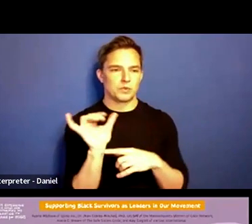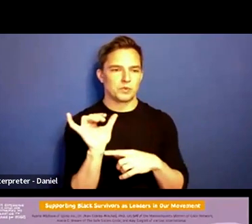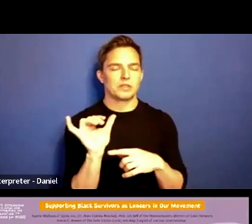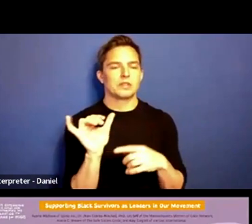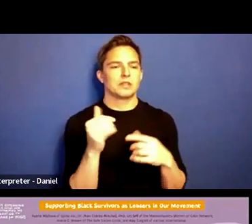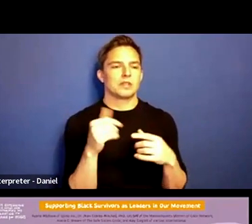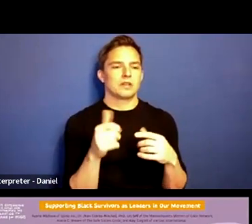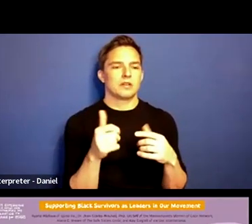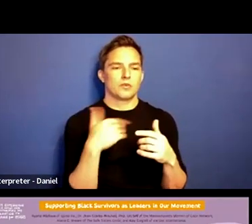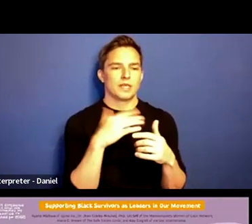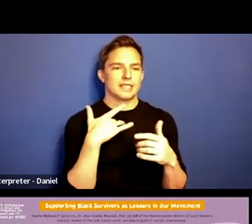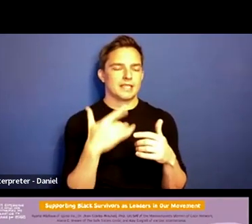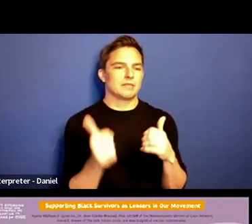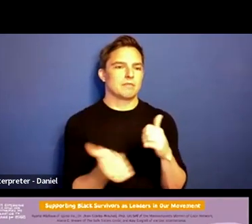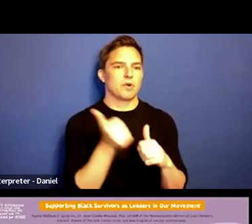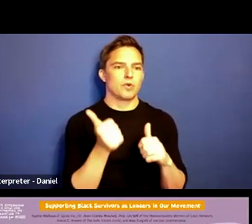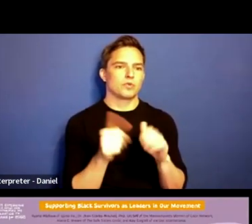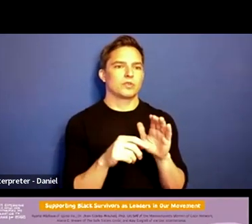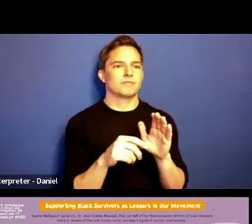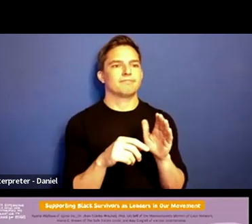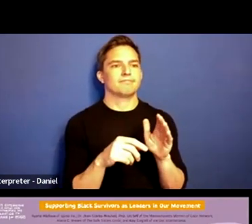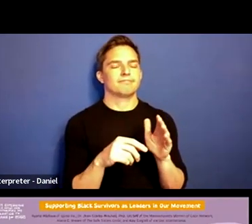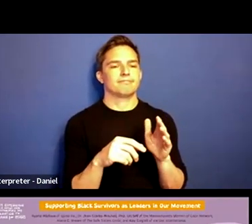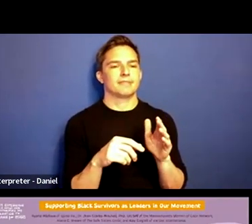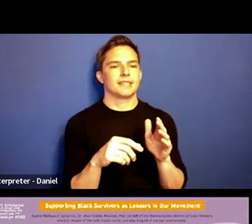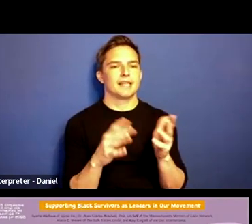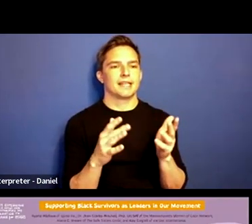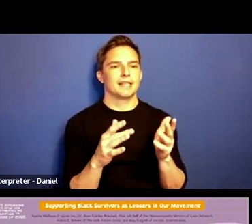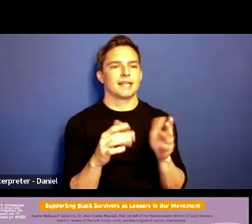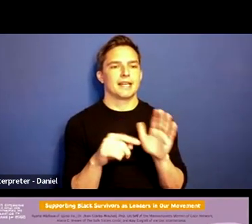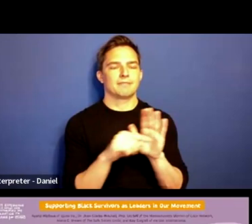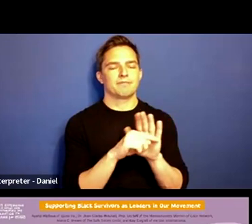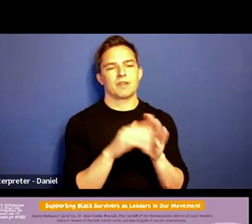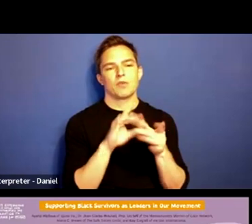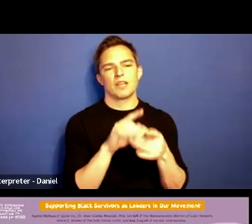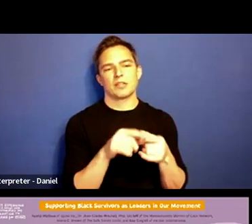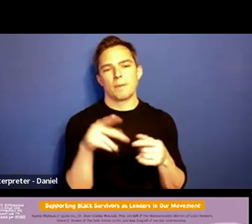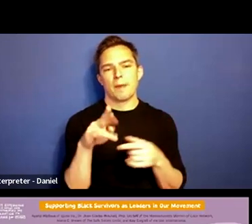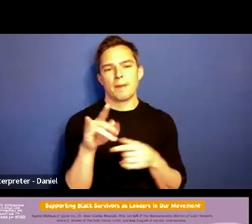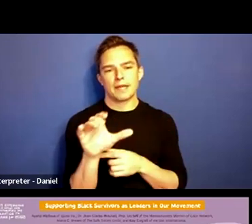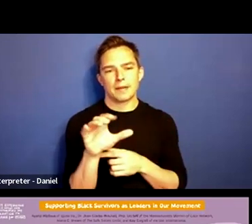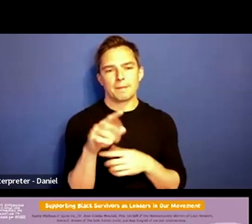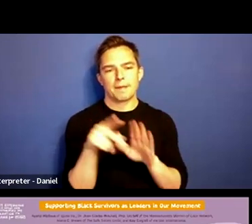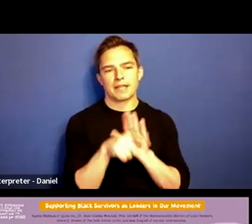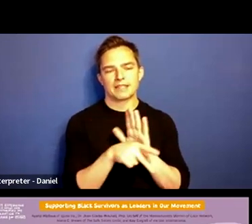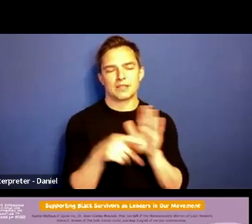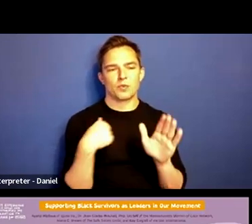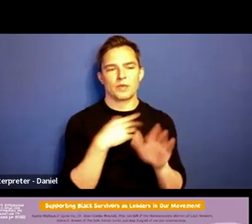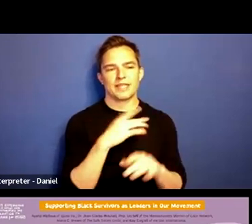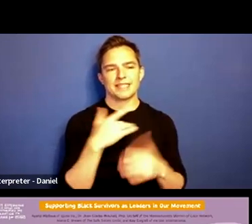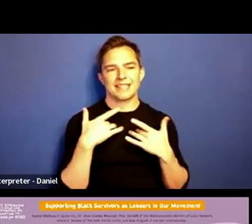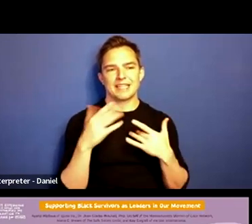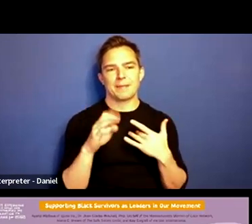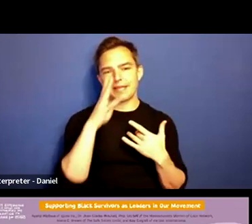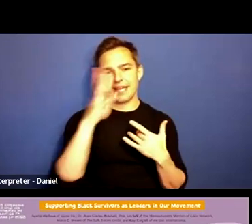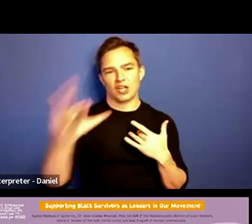in society, both socially and when it comes to public policy, we get ignored. And so I think it's